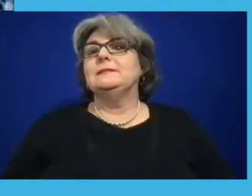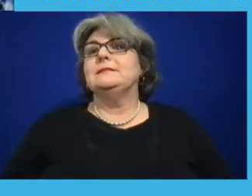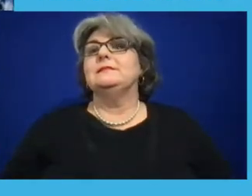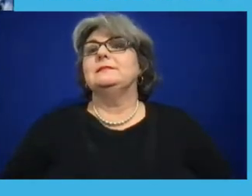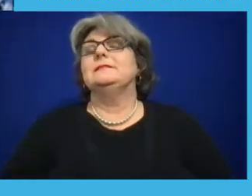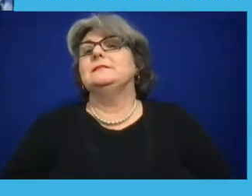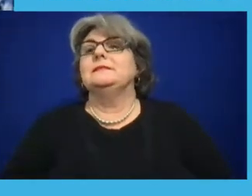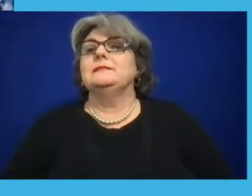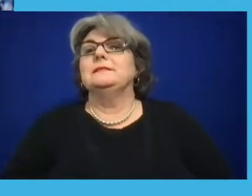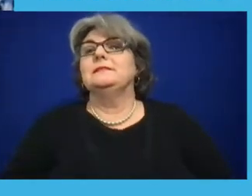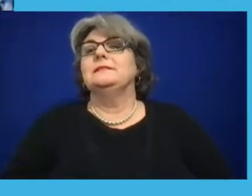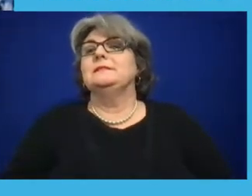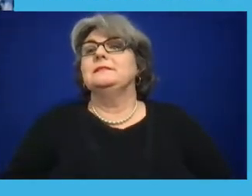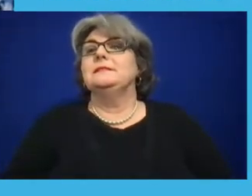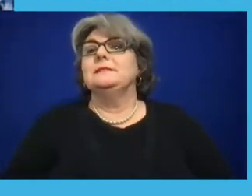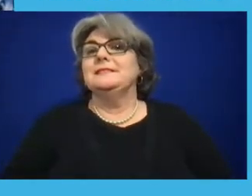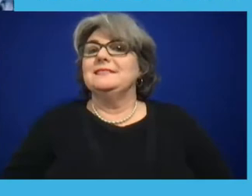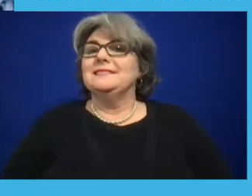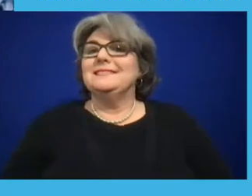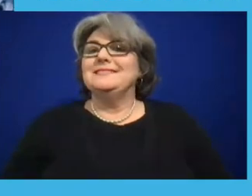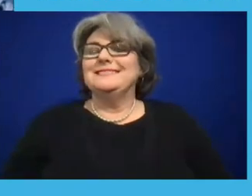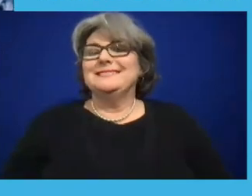government.